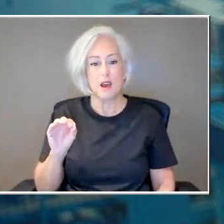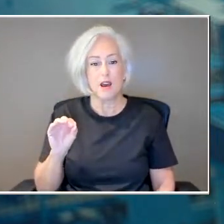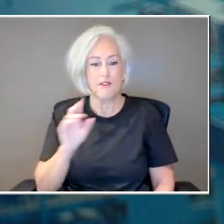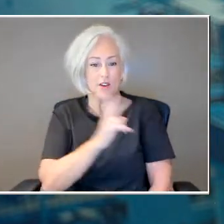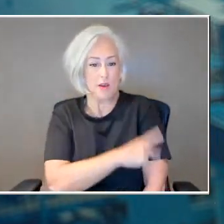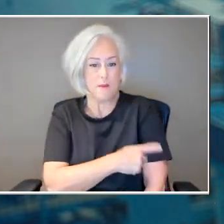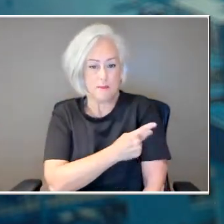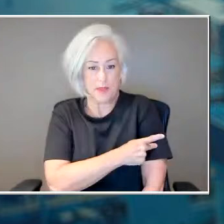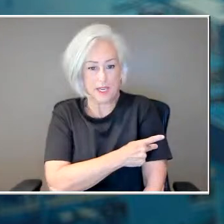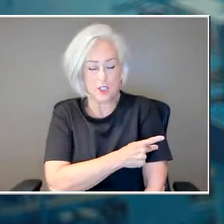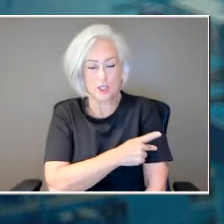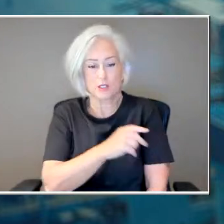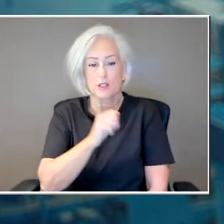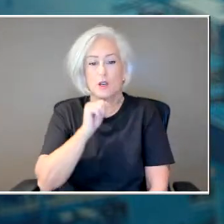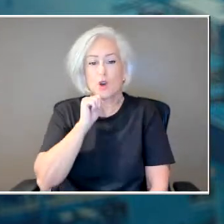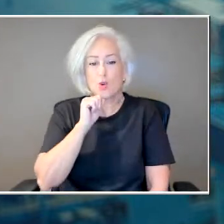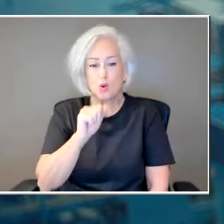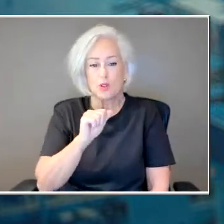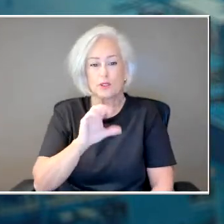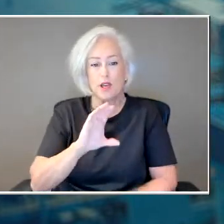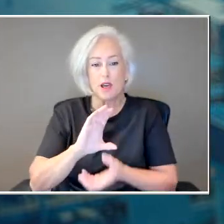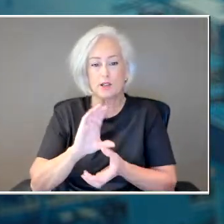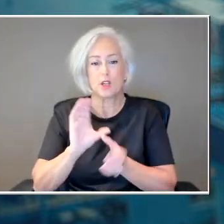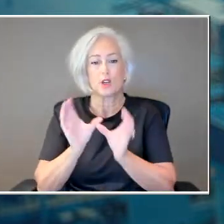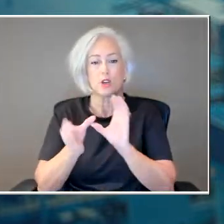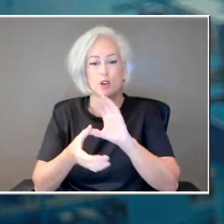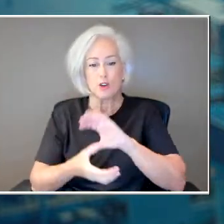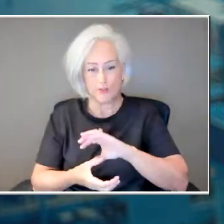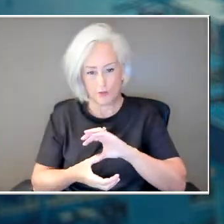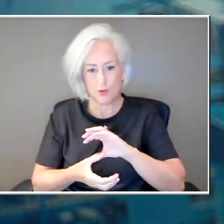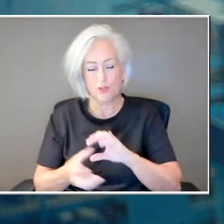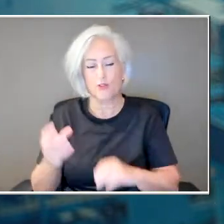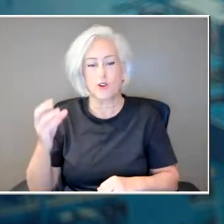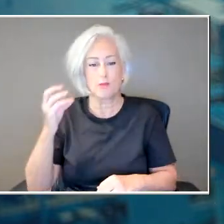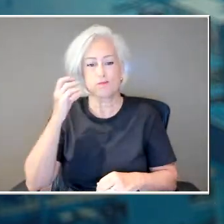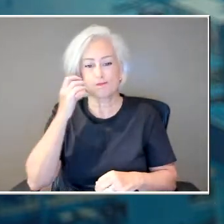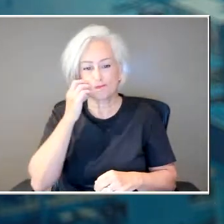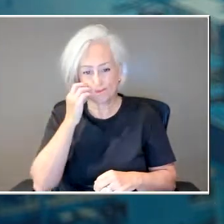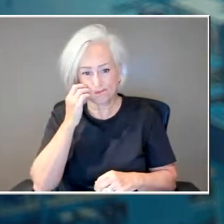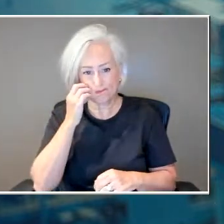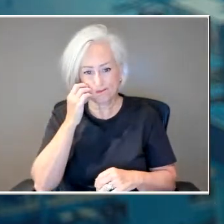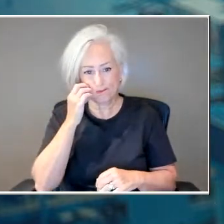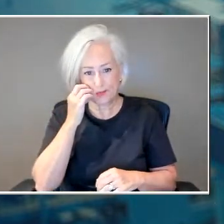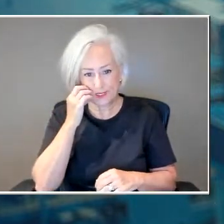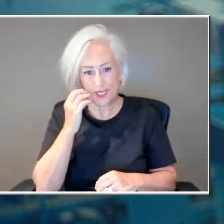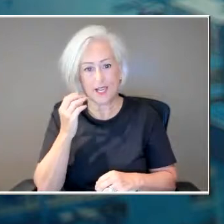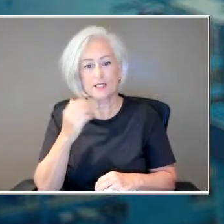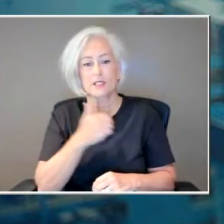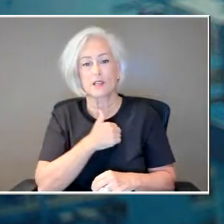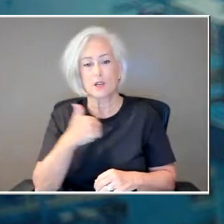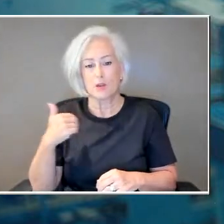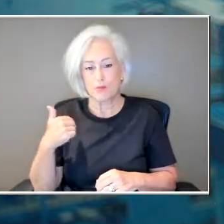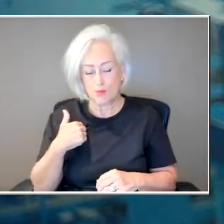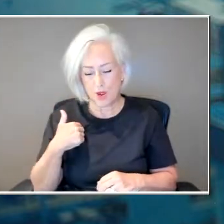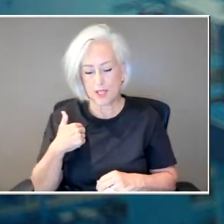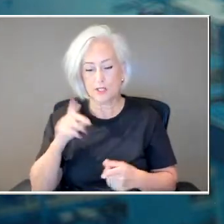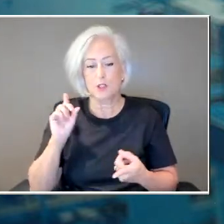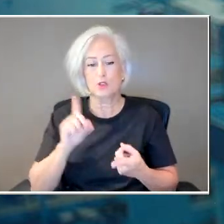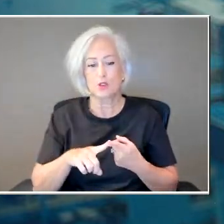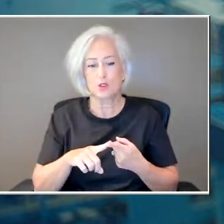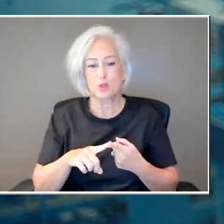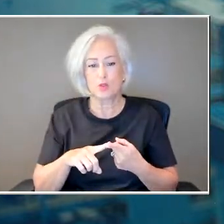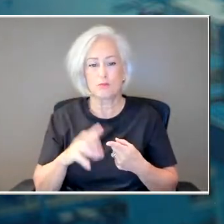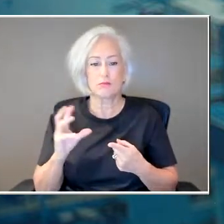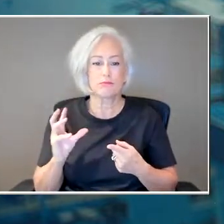breast tissue to having fatty replaced breast tissue. We know that women who have dense breast tissue and maintain that breast density have about a